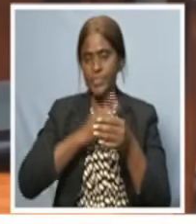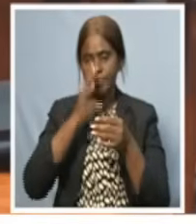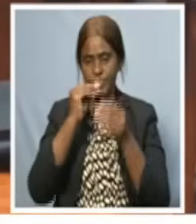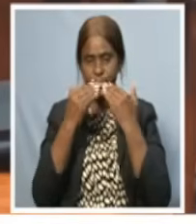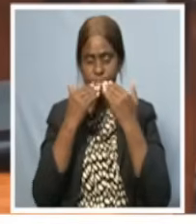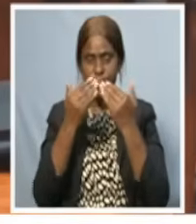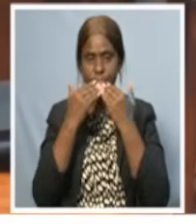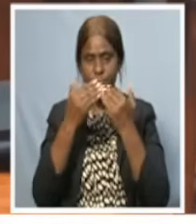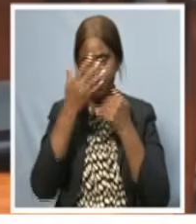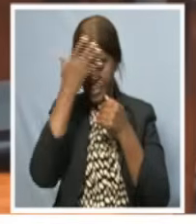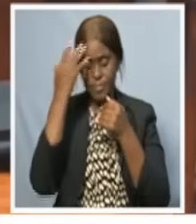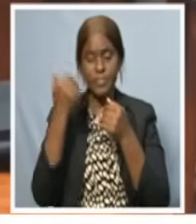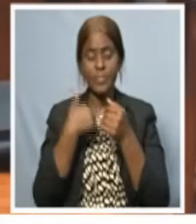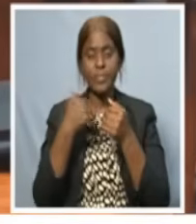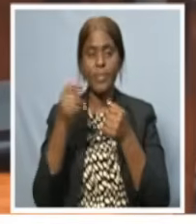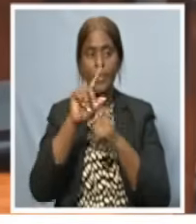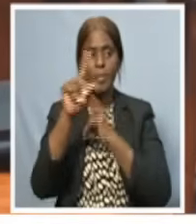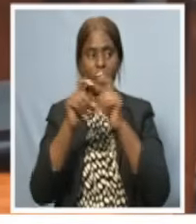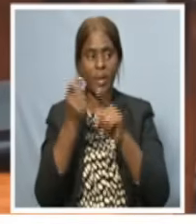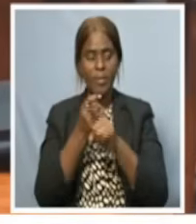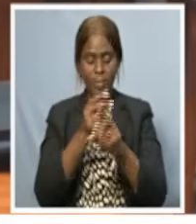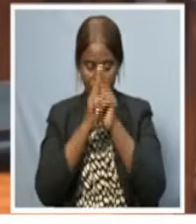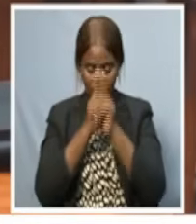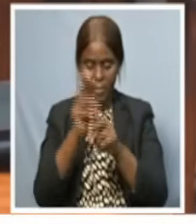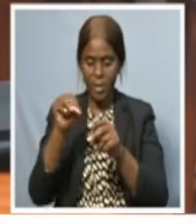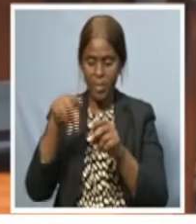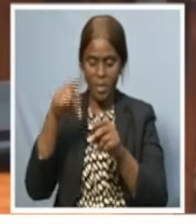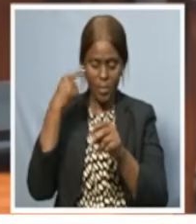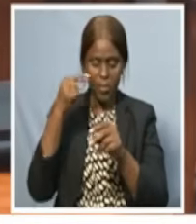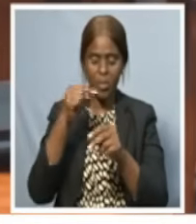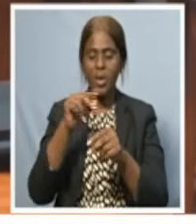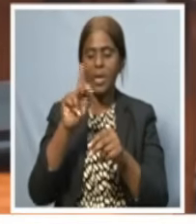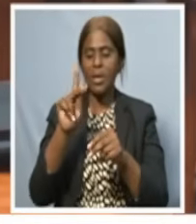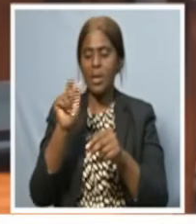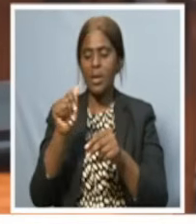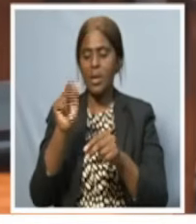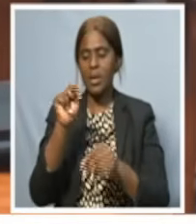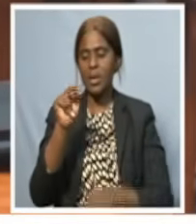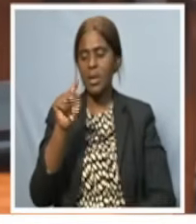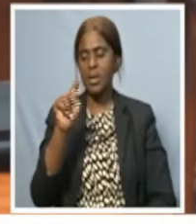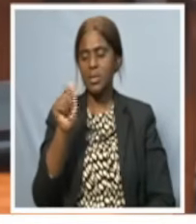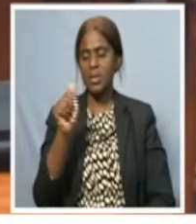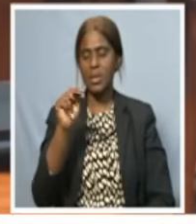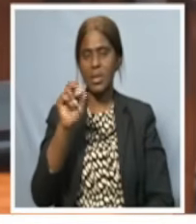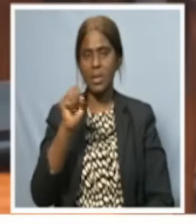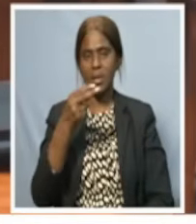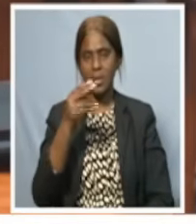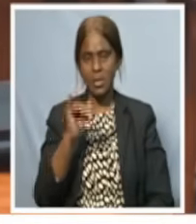you. I'll get questions from the Honorable Member for Kantanshi,